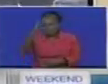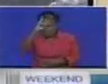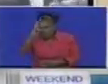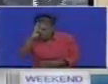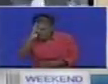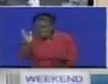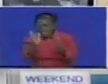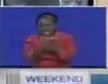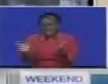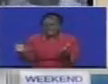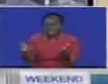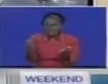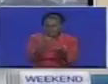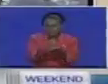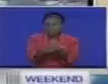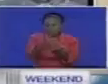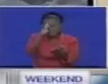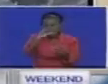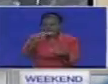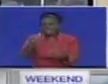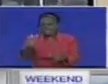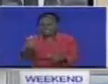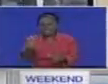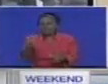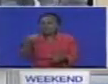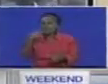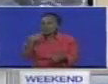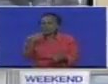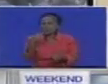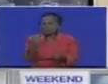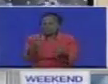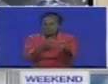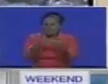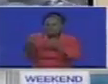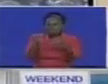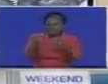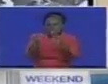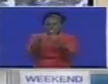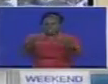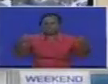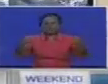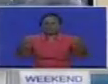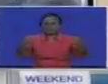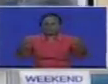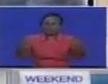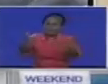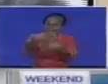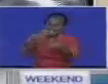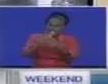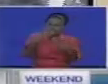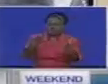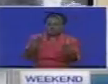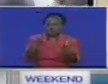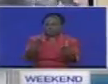we also... But they were at the periphery. Who was manning the doors going into the arena? Was it a company? Was it an organization? We